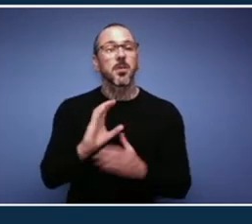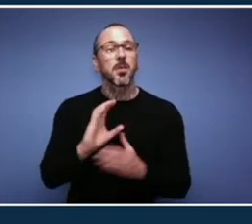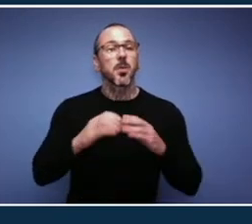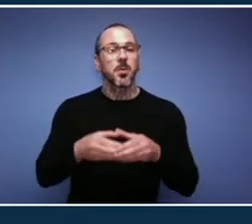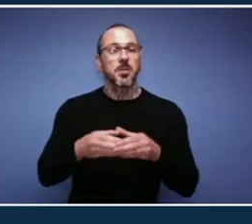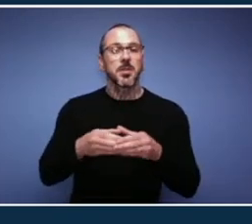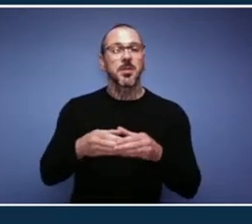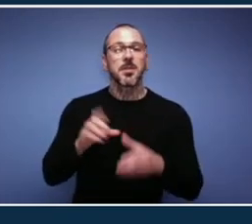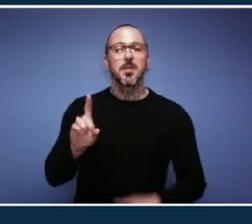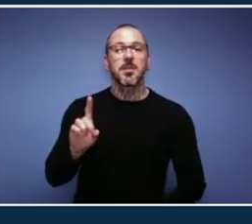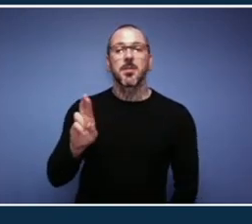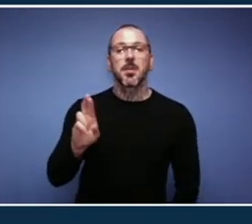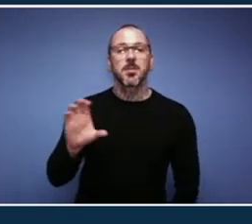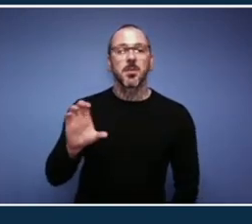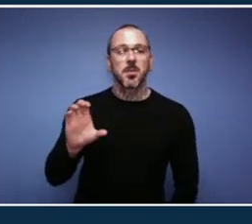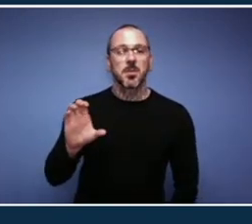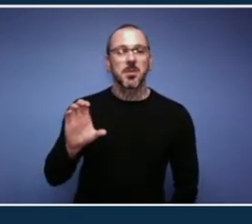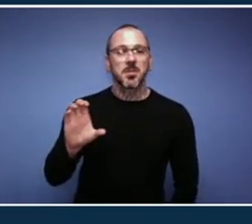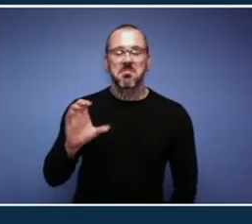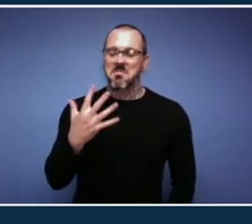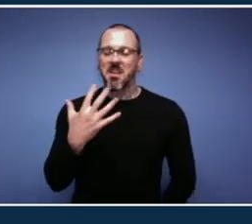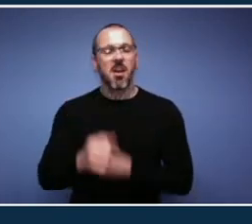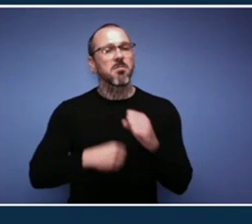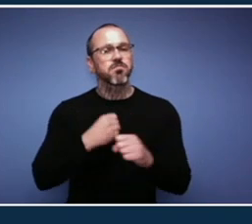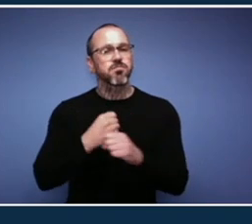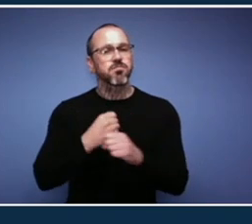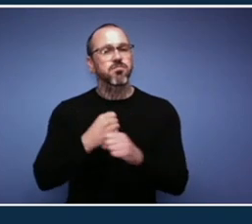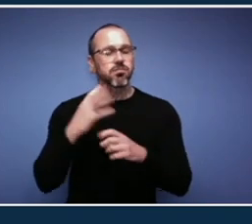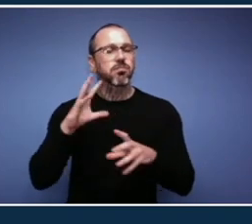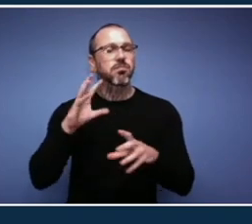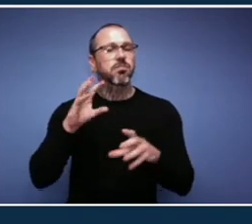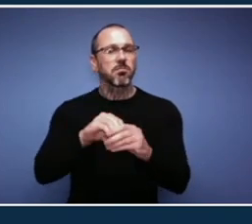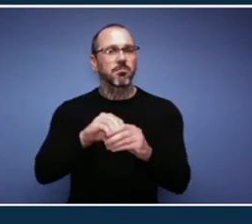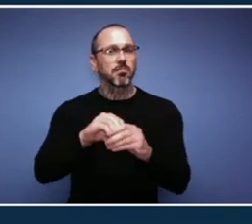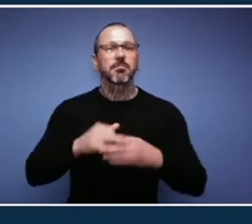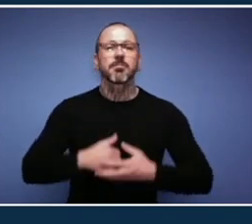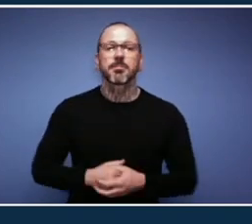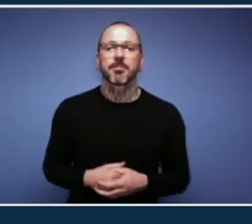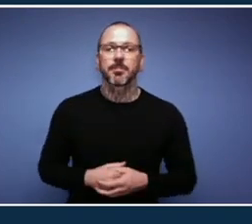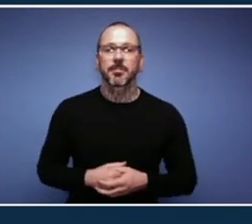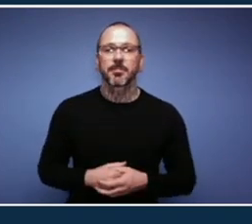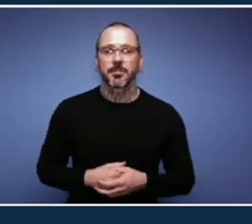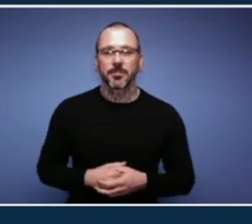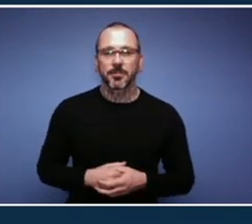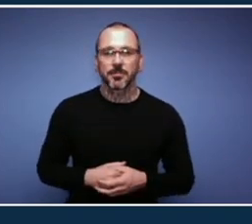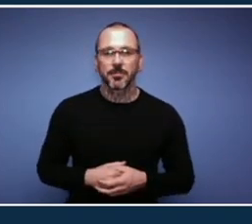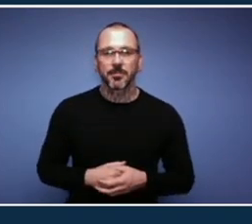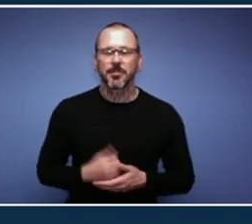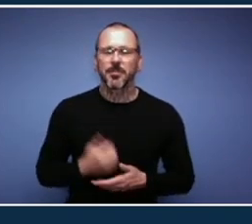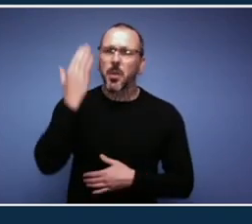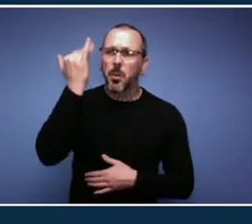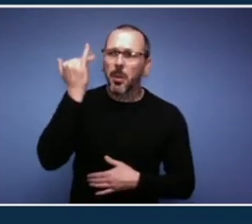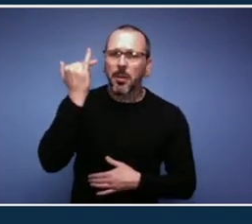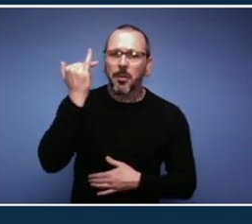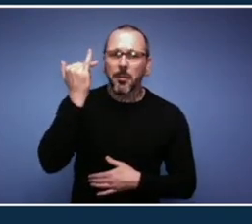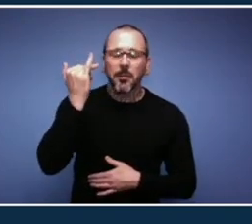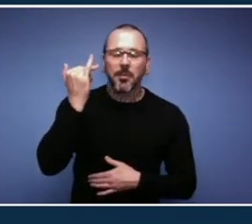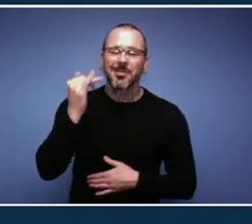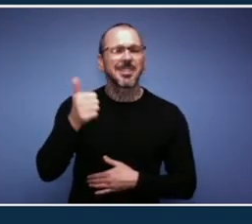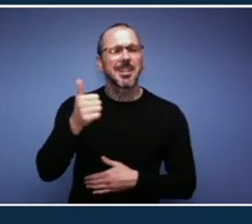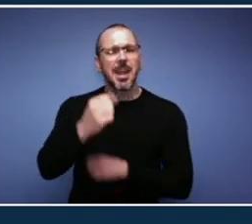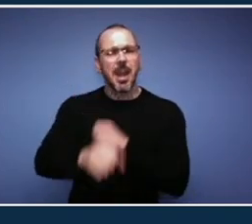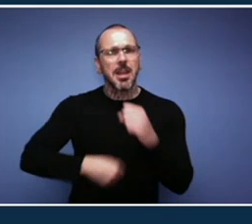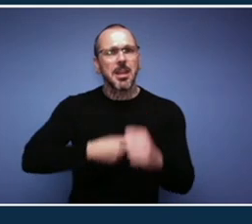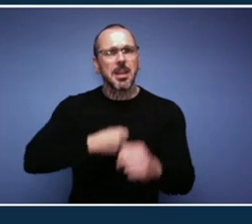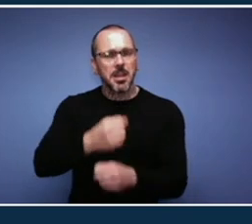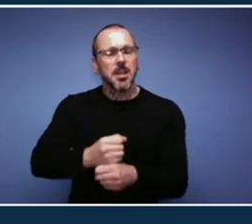Claire? Yeah. Yes. So I got involved because I was institutionalized for 10 years. Claire called